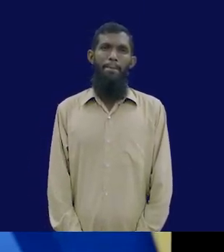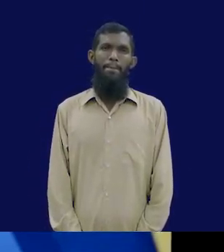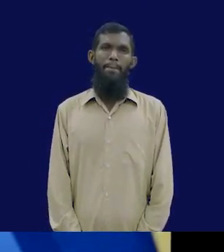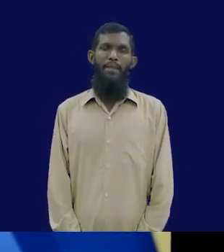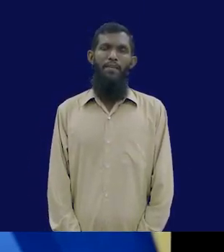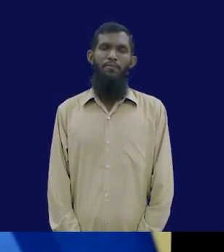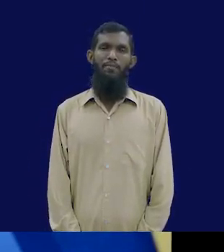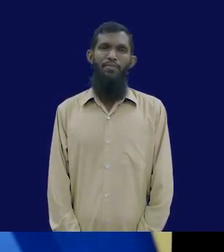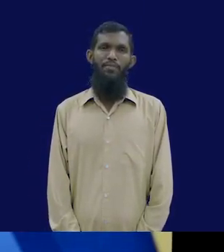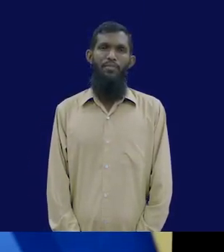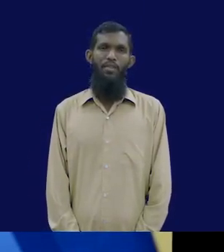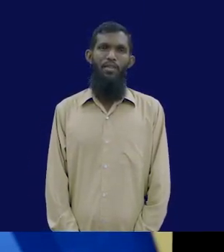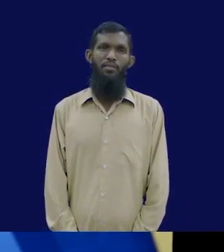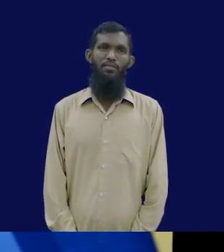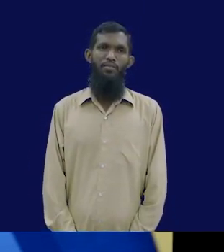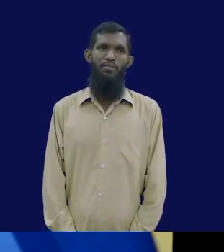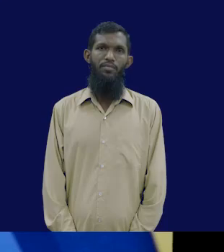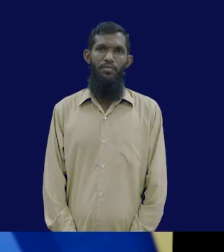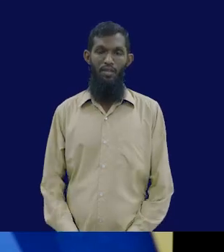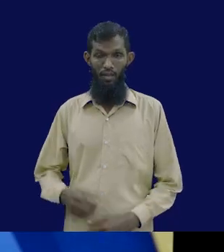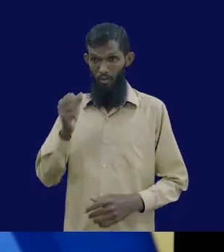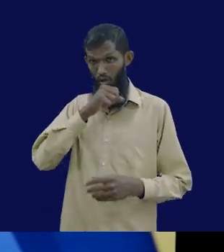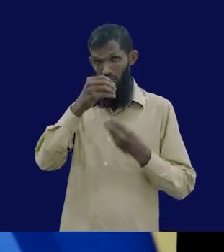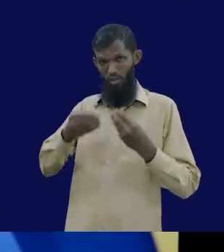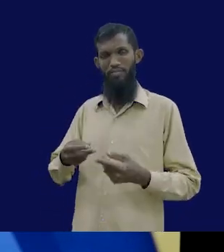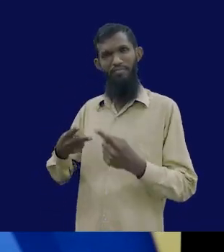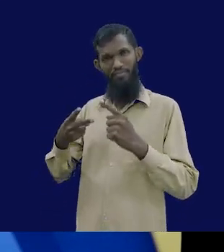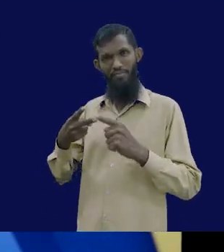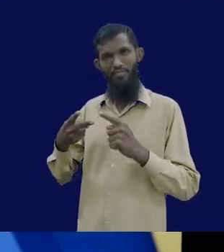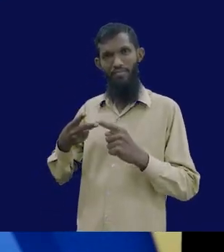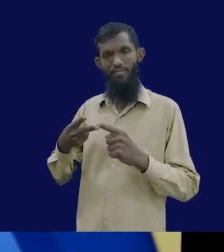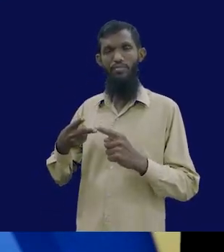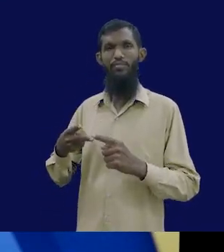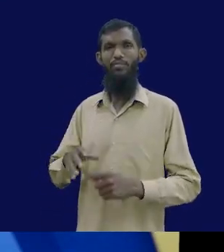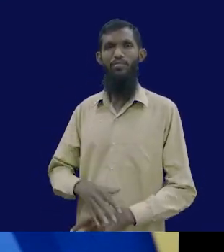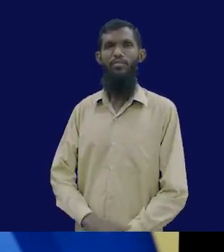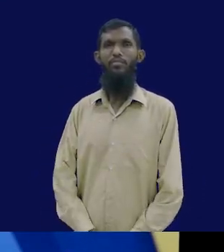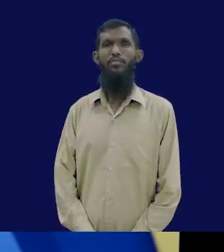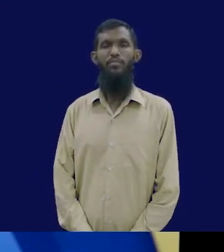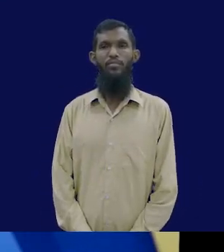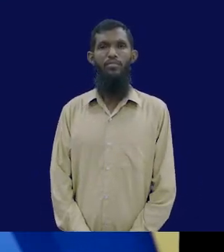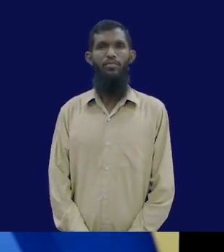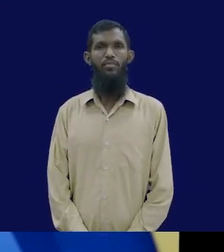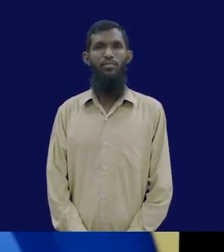And also, one of the things that invalidates the fasting